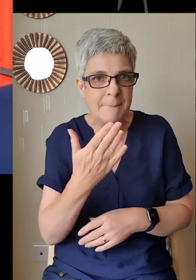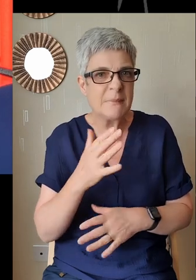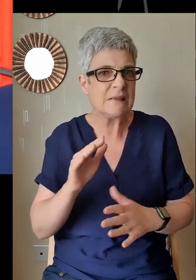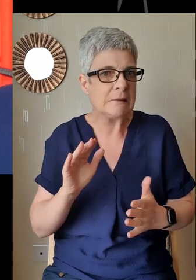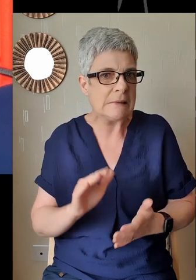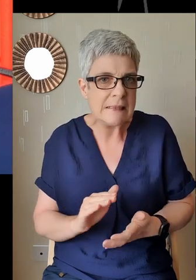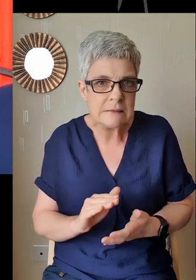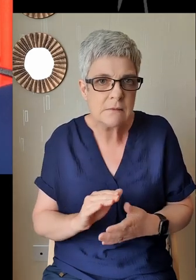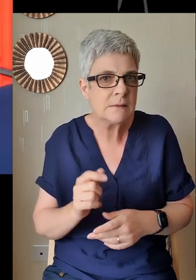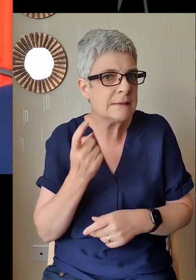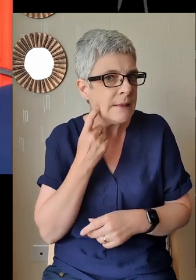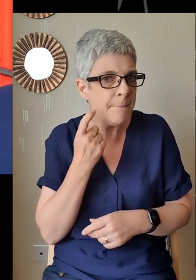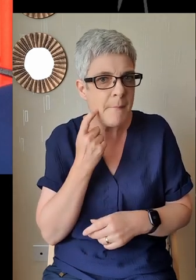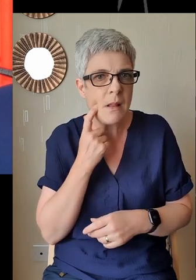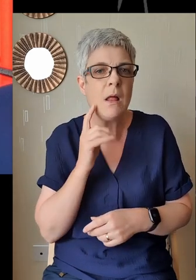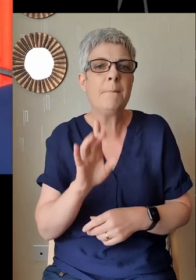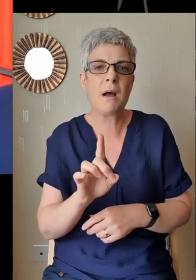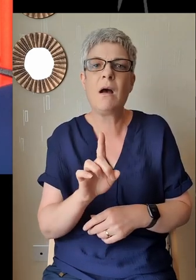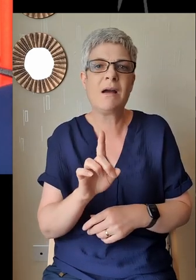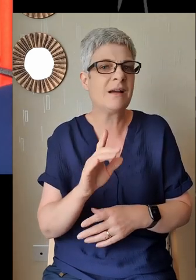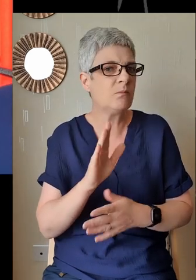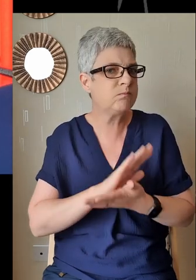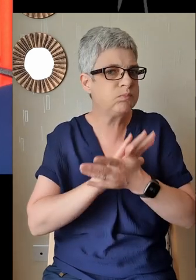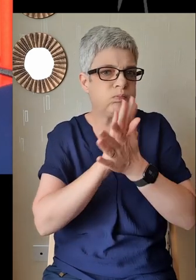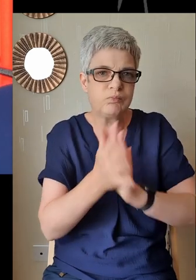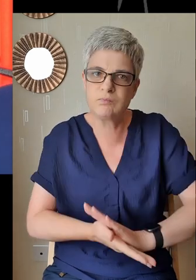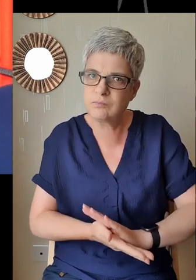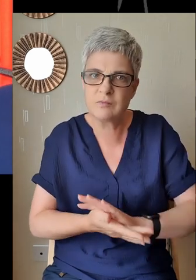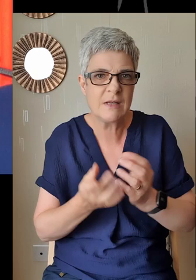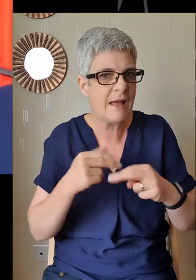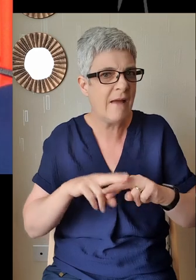damage they do if we do not control them.